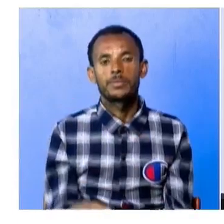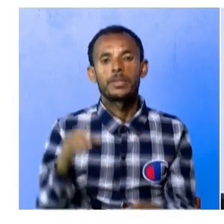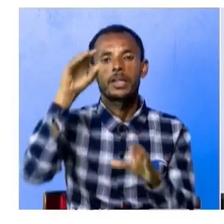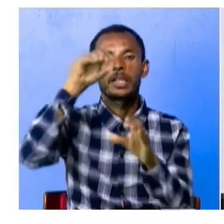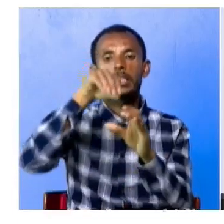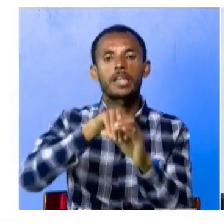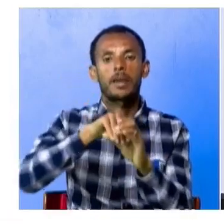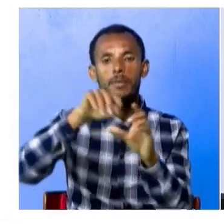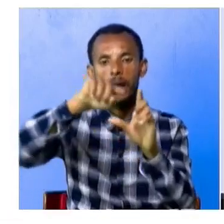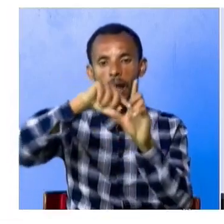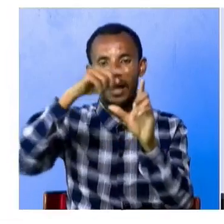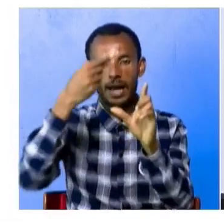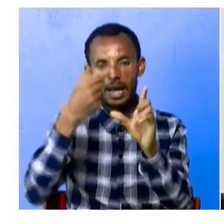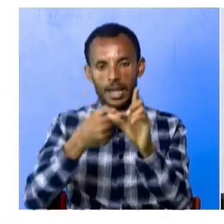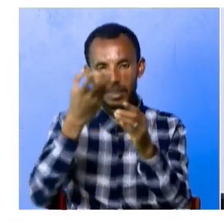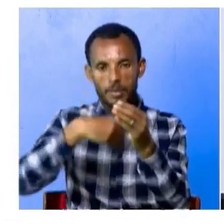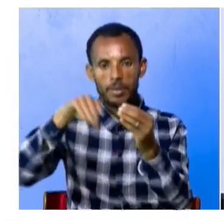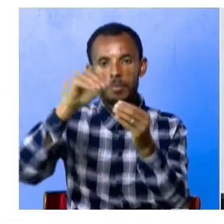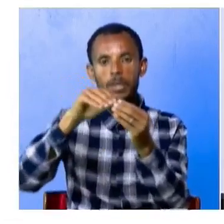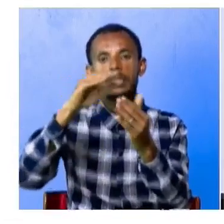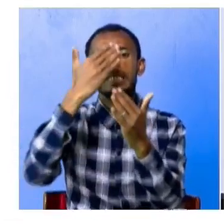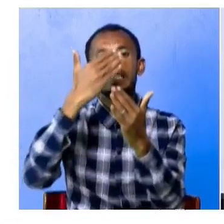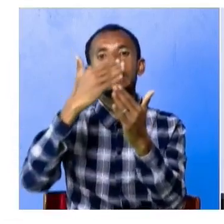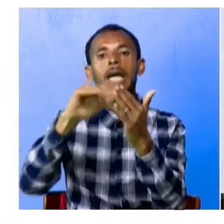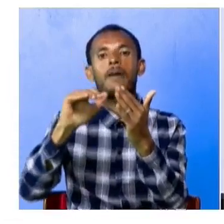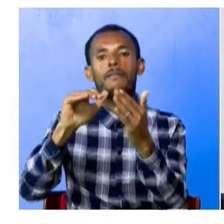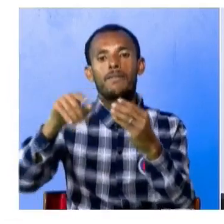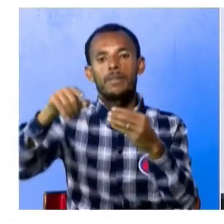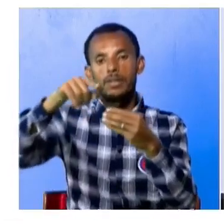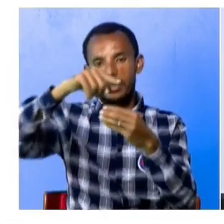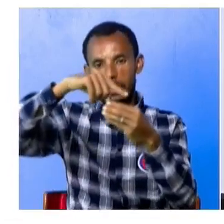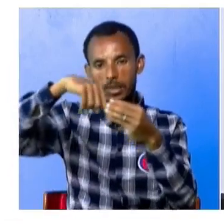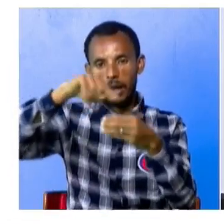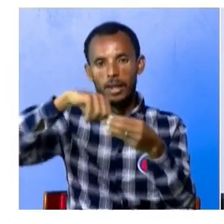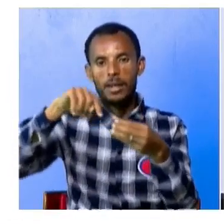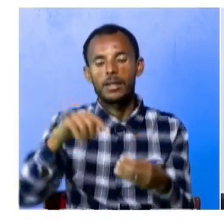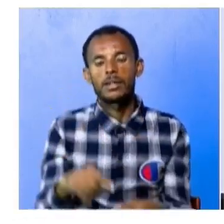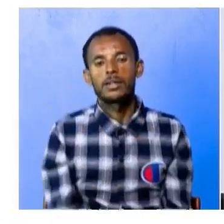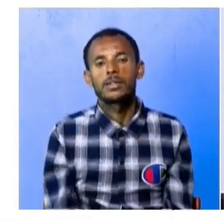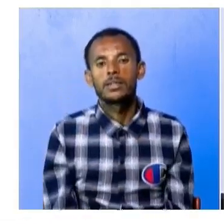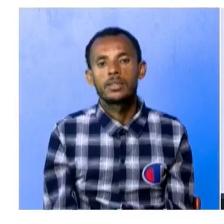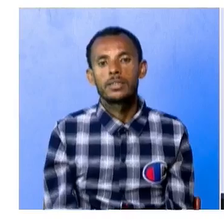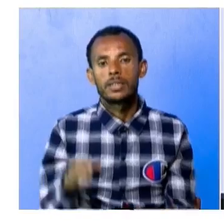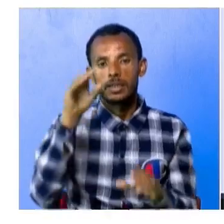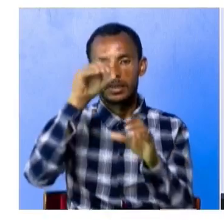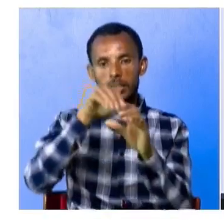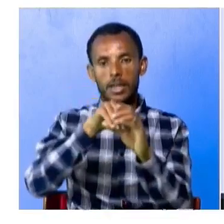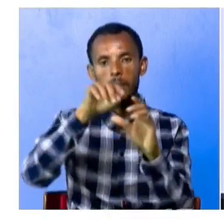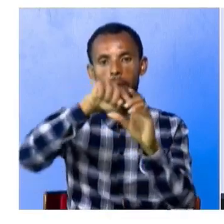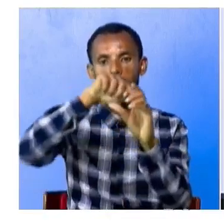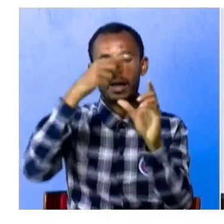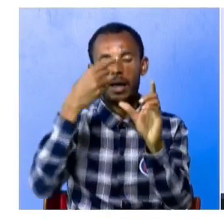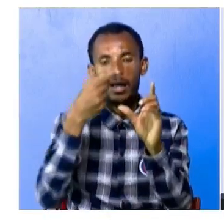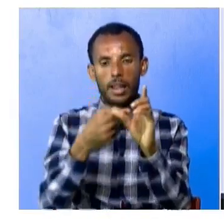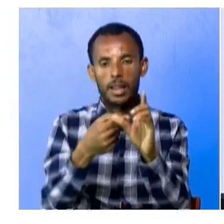inscribed angle subtended by a semicircle, okay? An inscribed angle